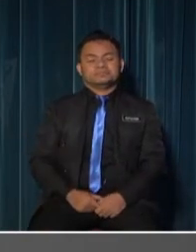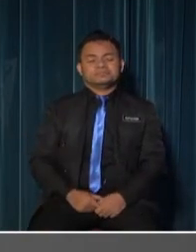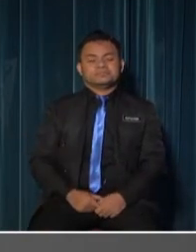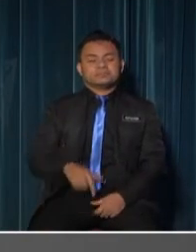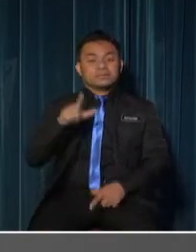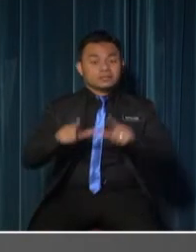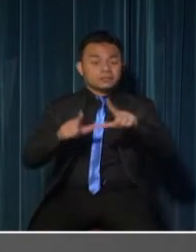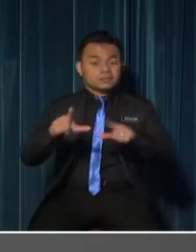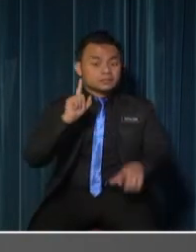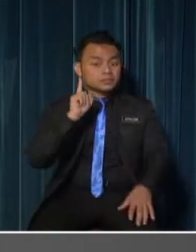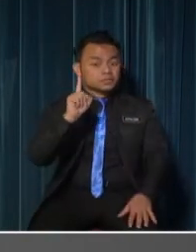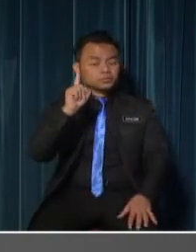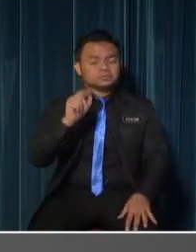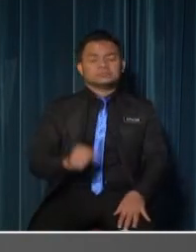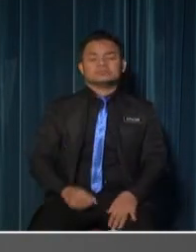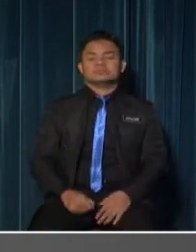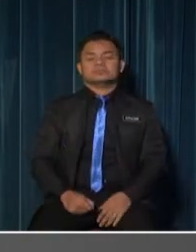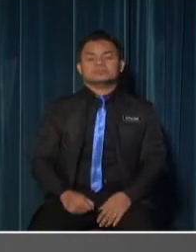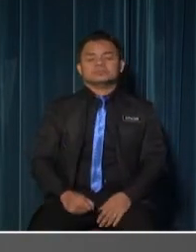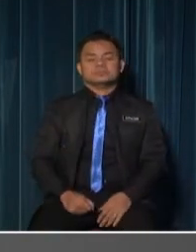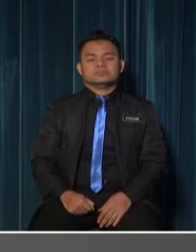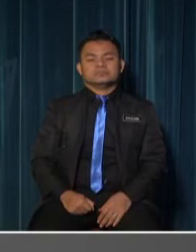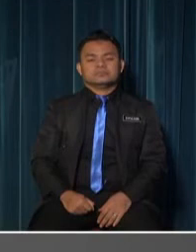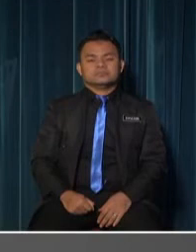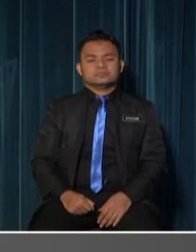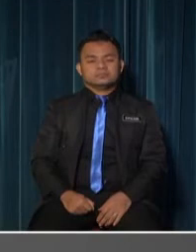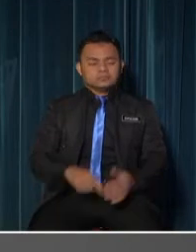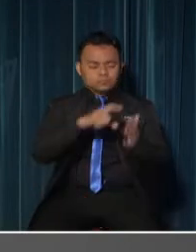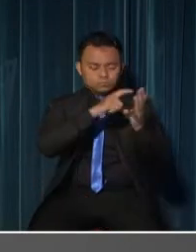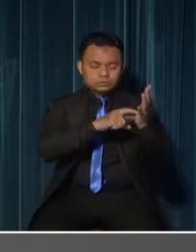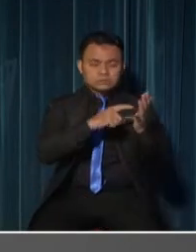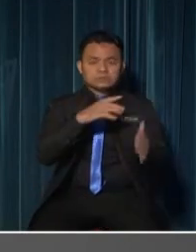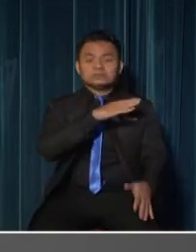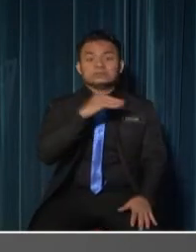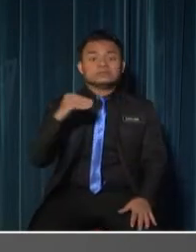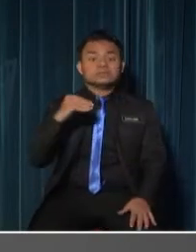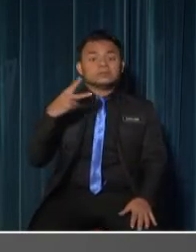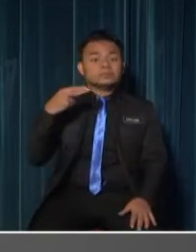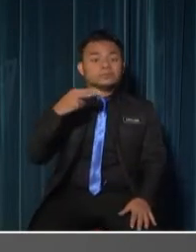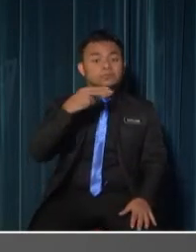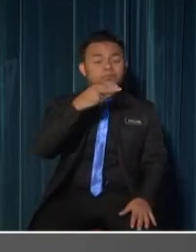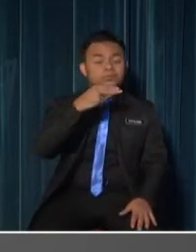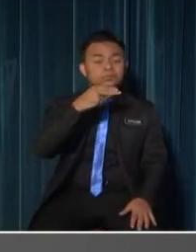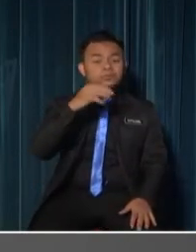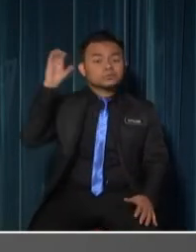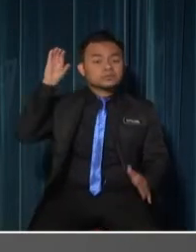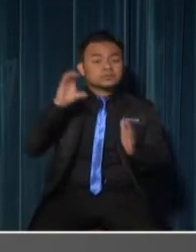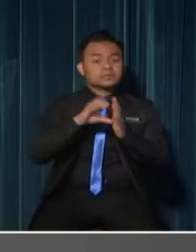Step 1. Draw and cut pictures of the sun and the